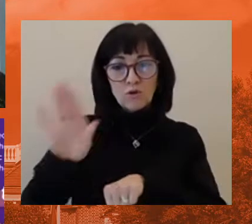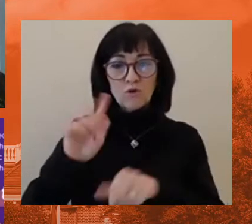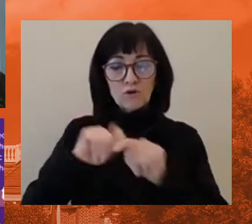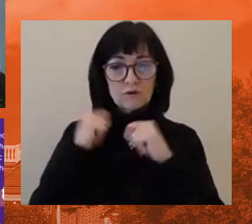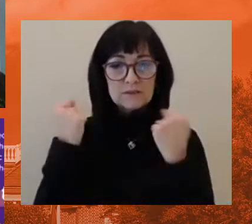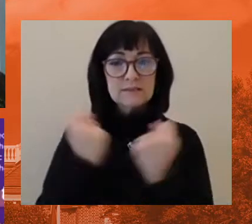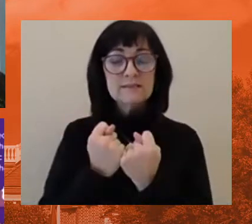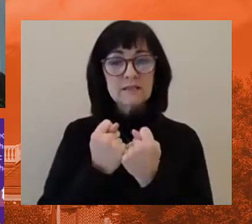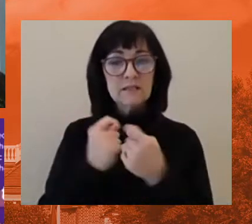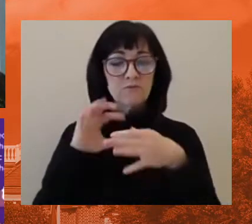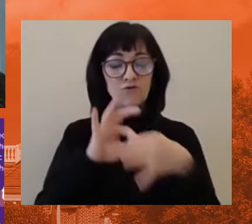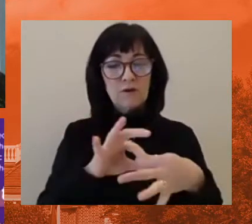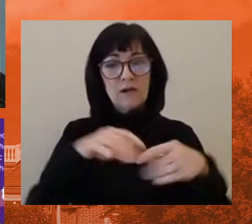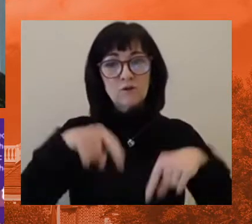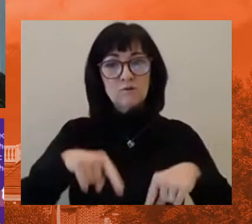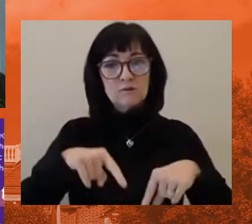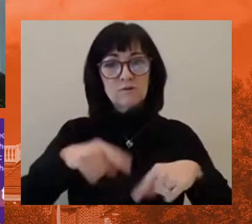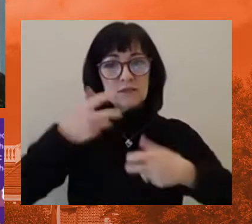these issues.